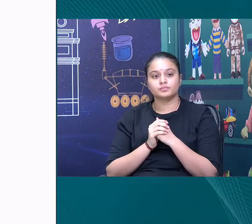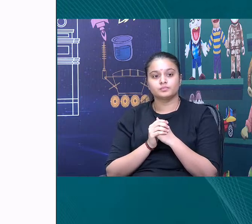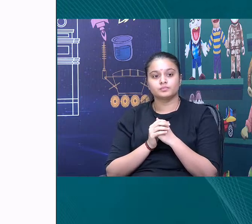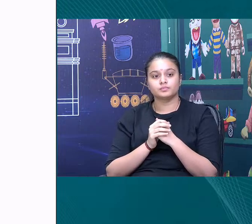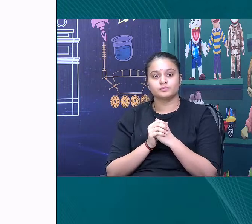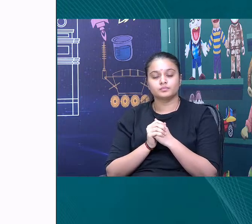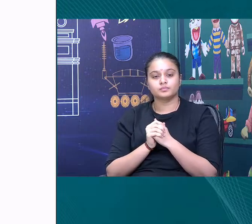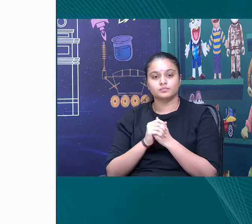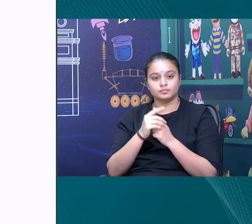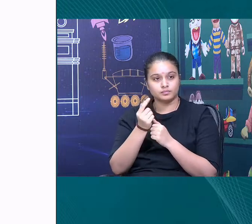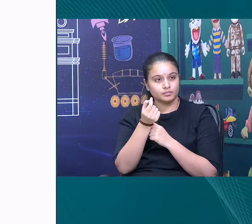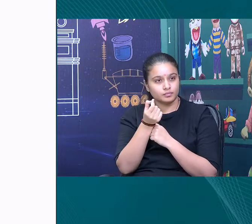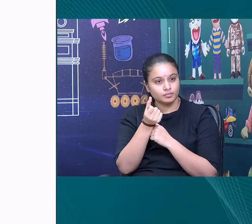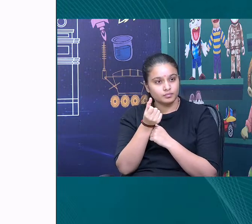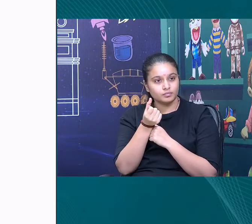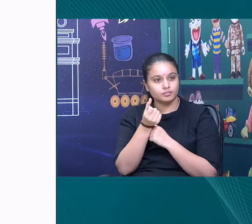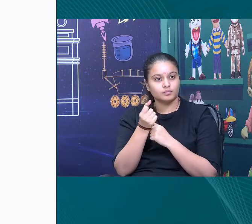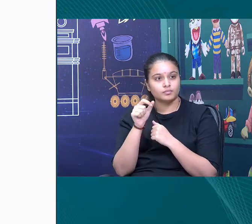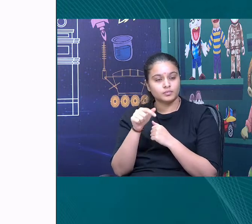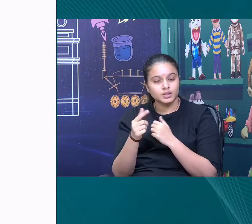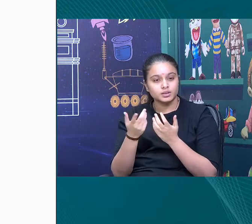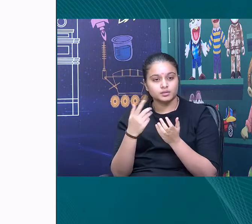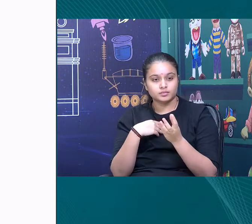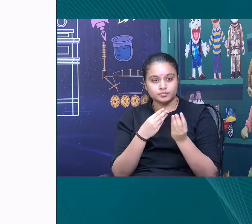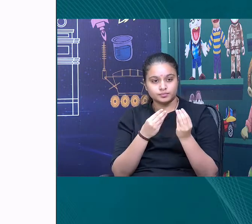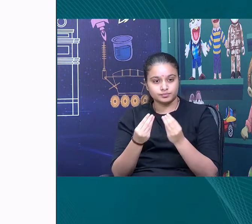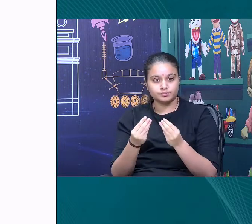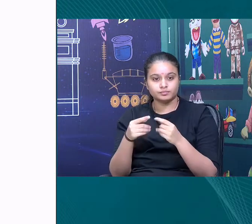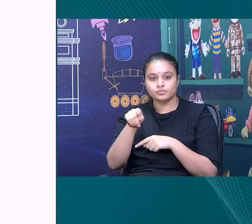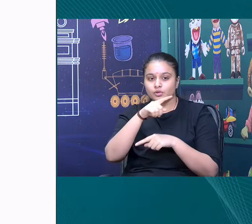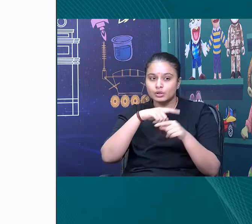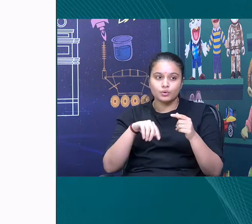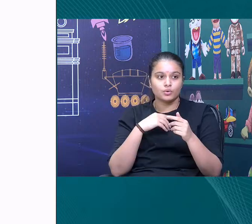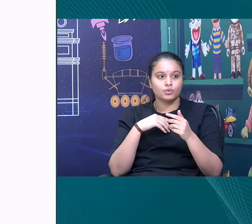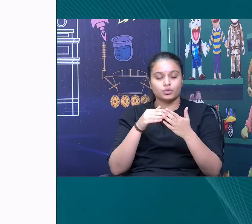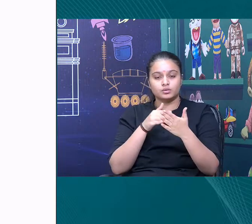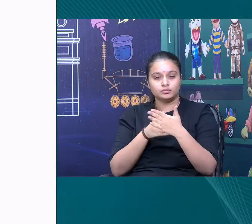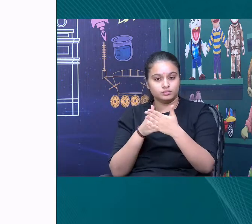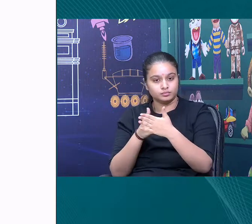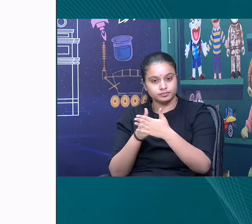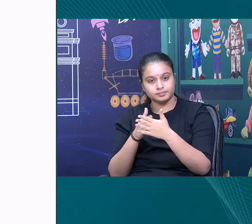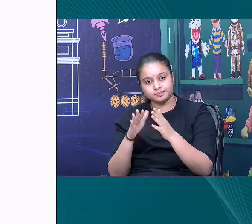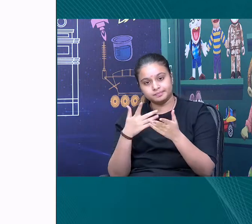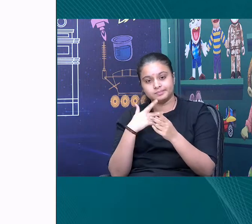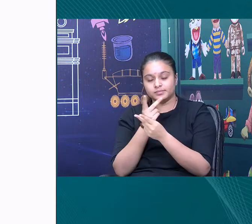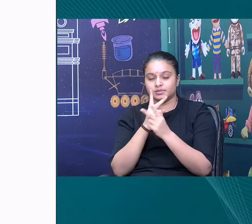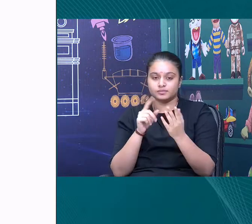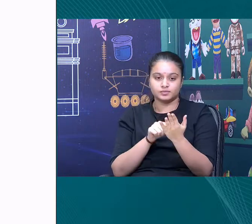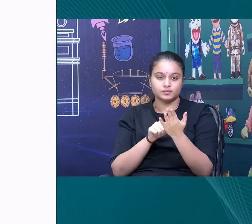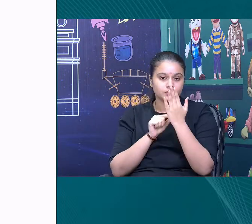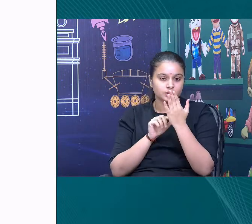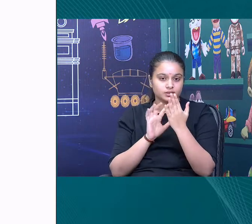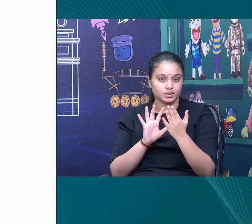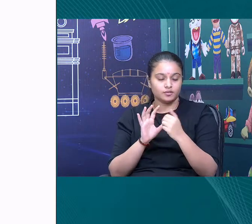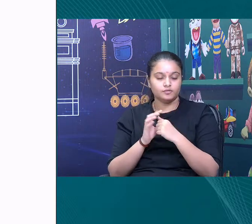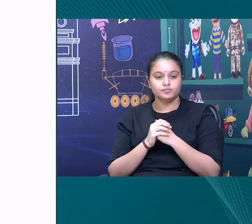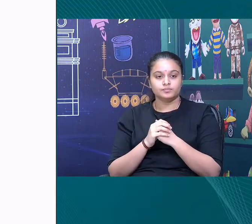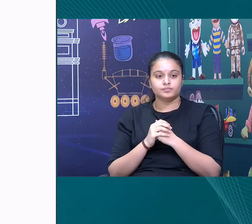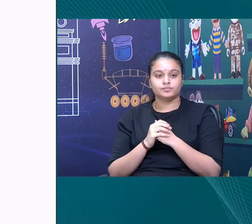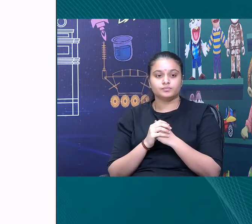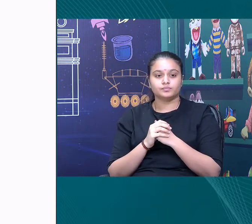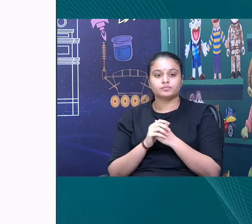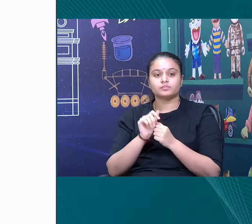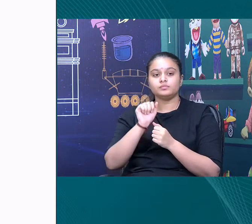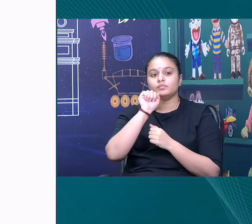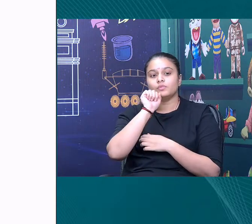wanted to take a minute, Neve. We all face challenges. Children, you face your challenges. Everyone faces challenges.